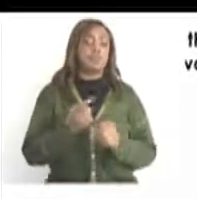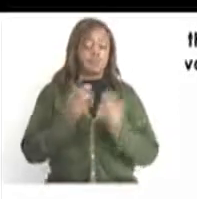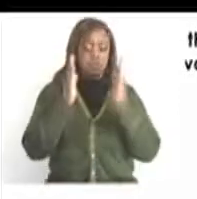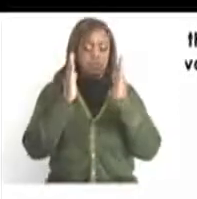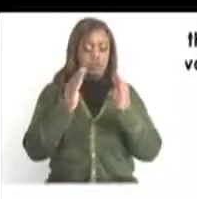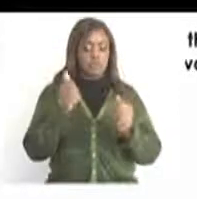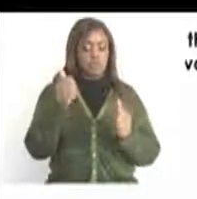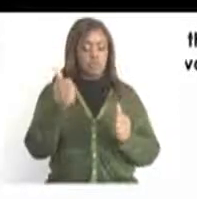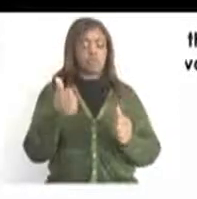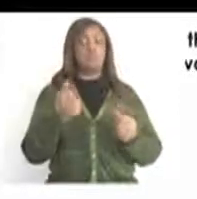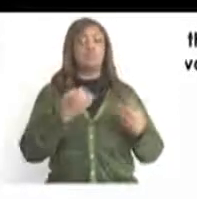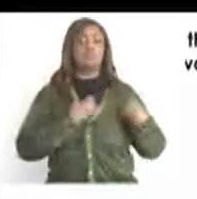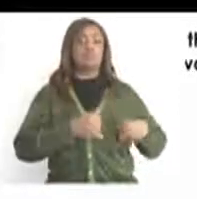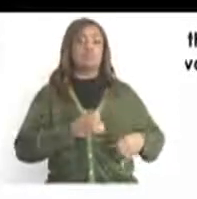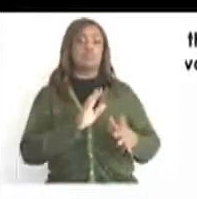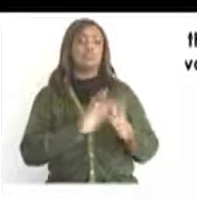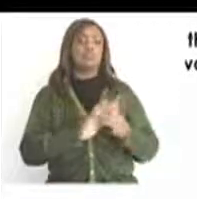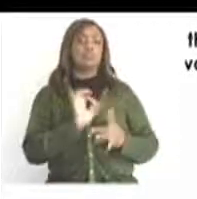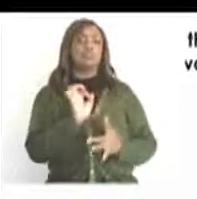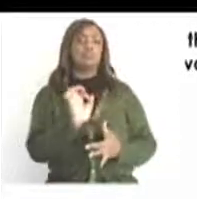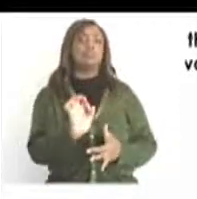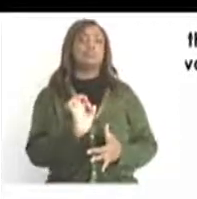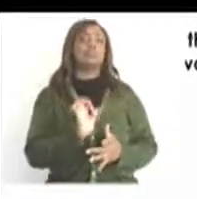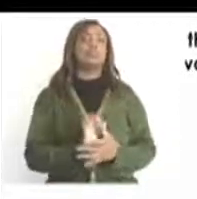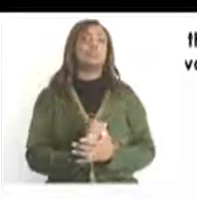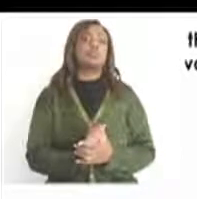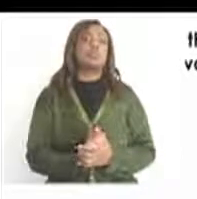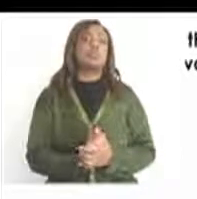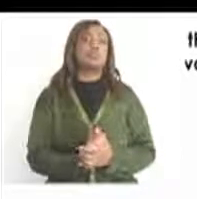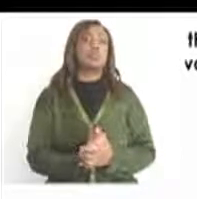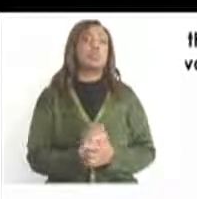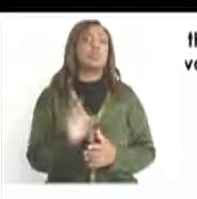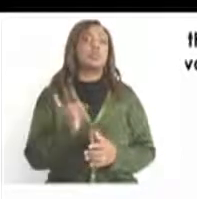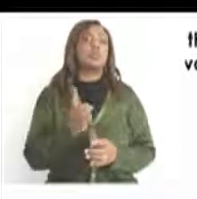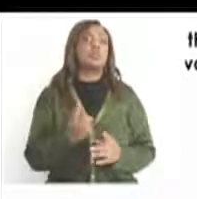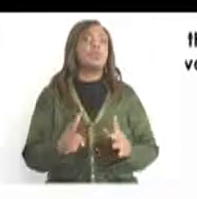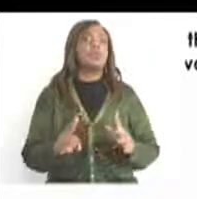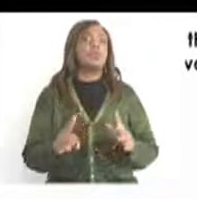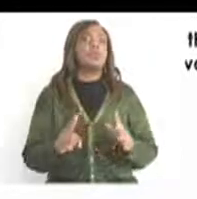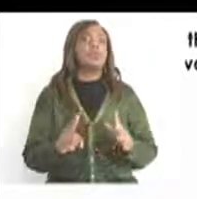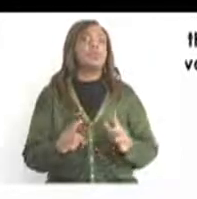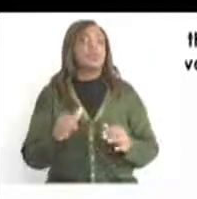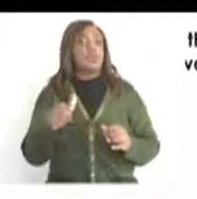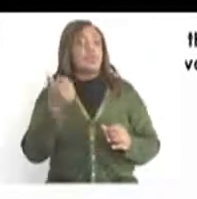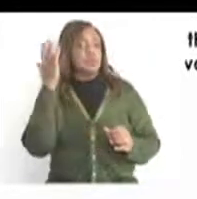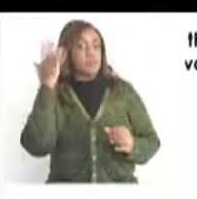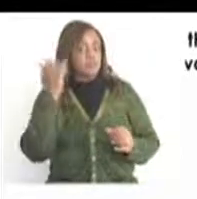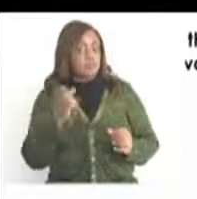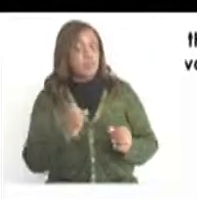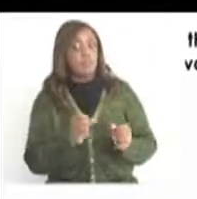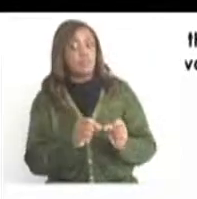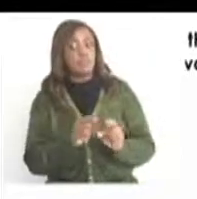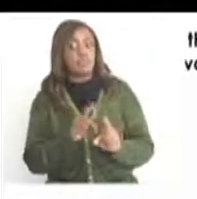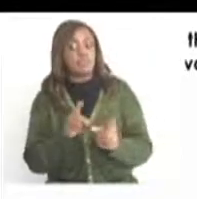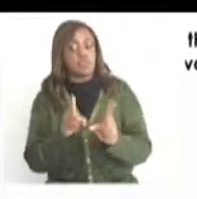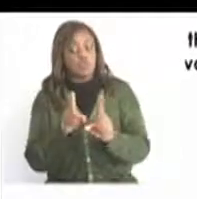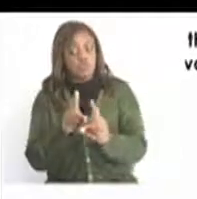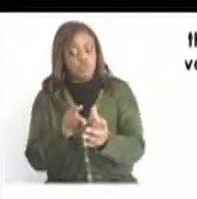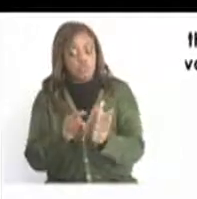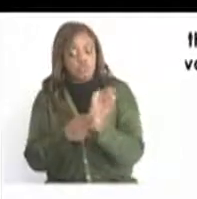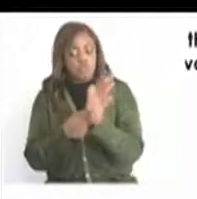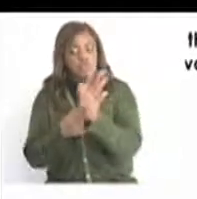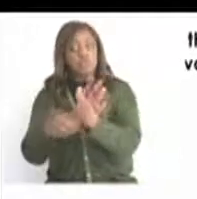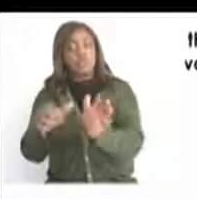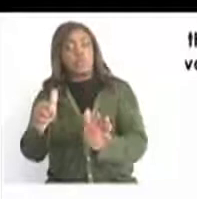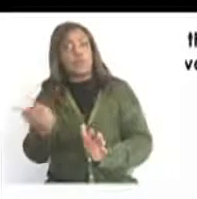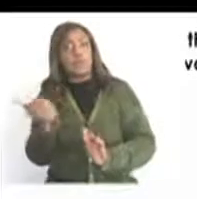things about your life and what you can do to others. You don't need to be scared. You don't need to be ashamed